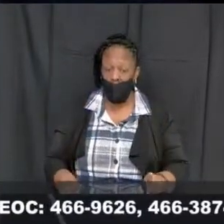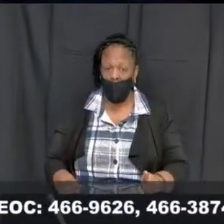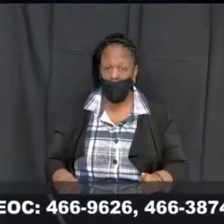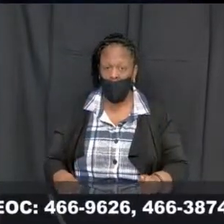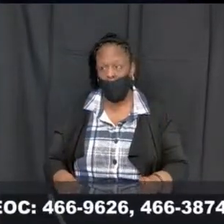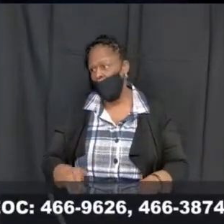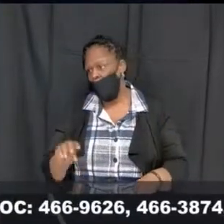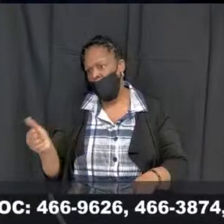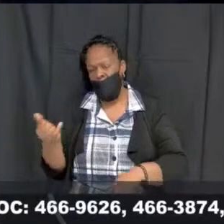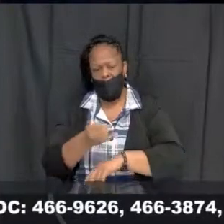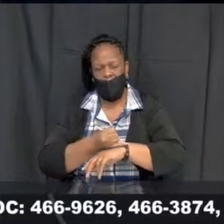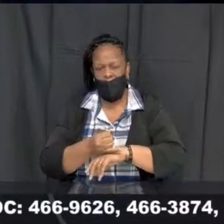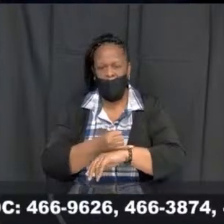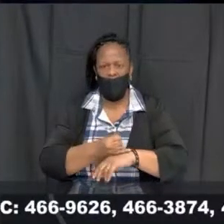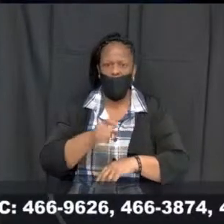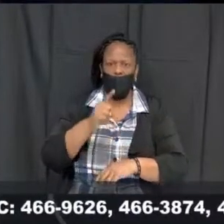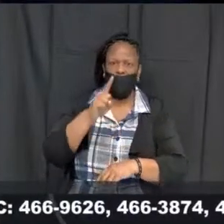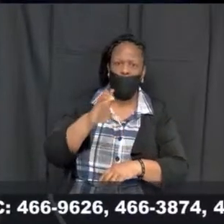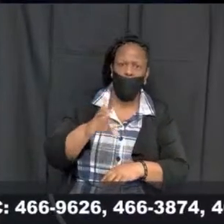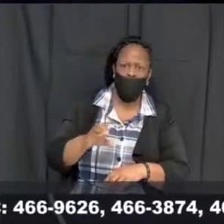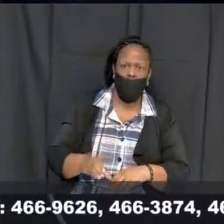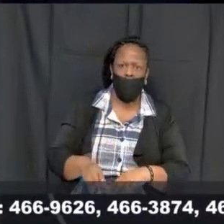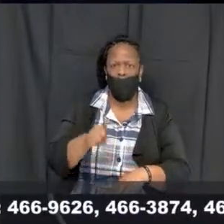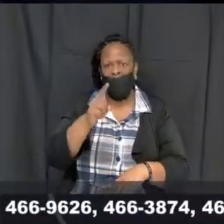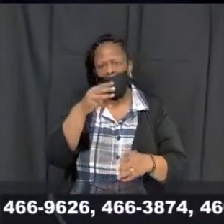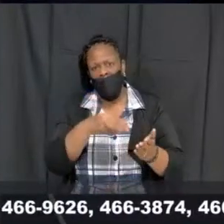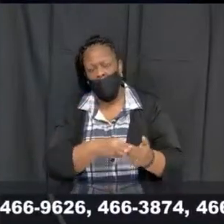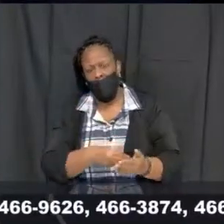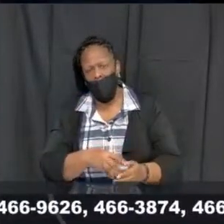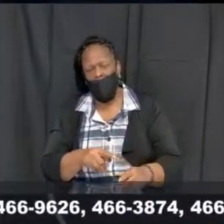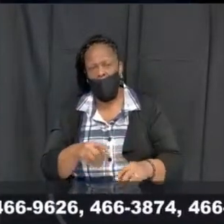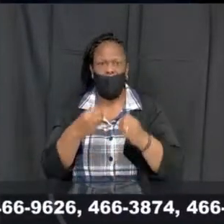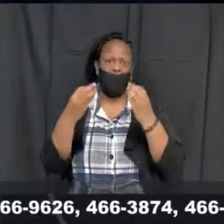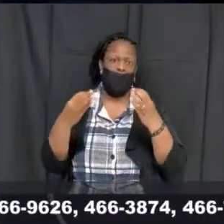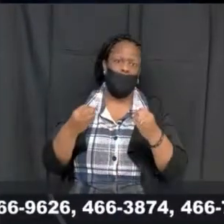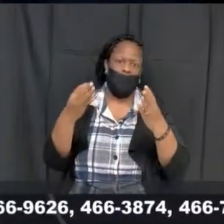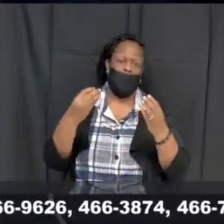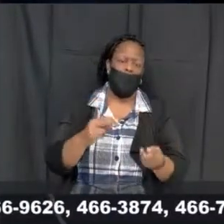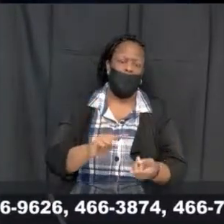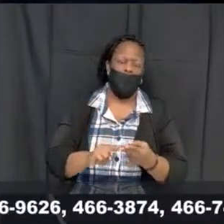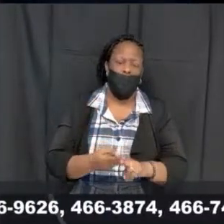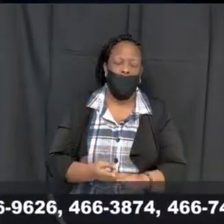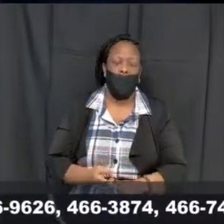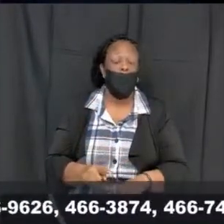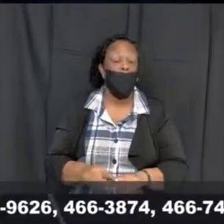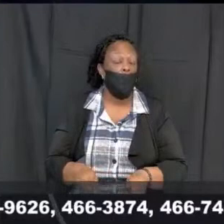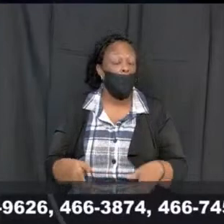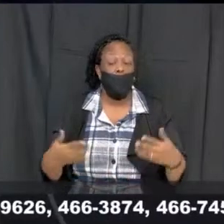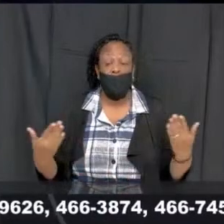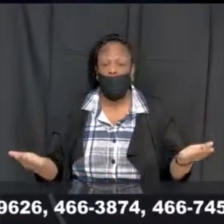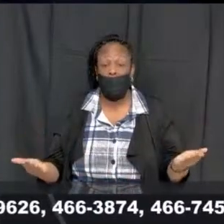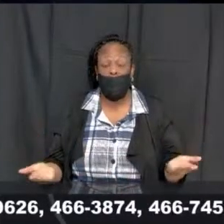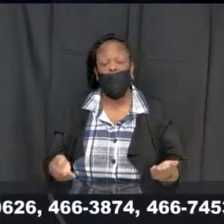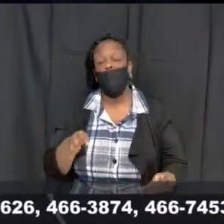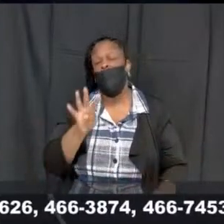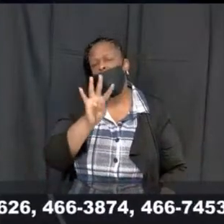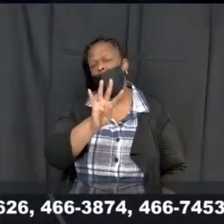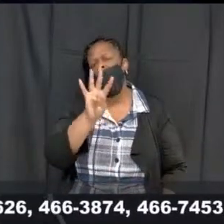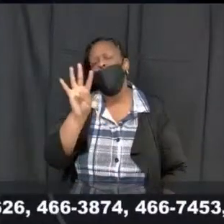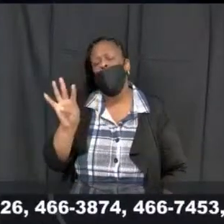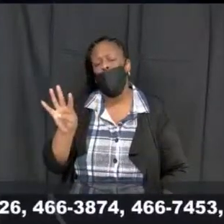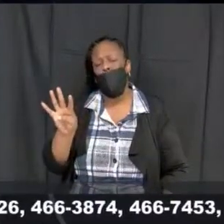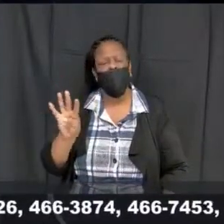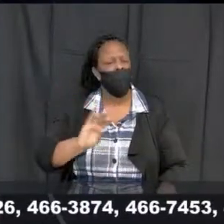42 recovered and 2 active, and I'm certain they are recovering nicely. No deaths, no